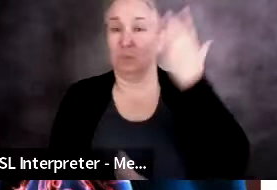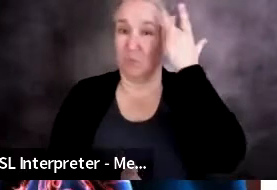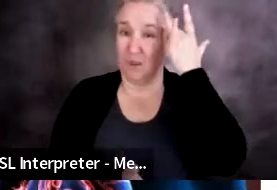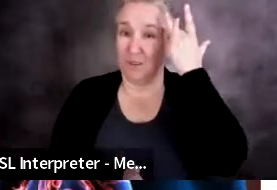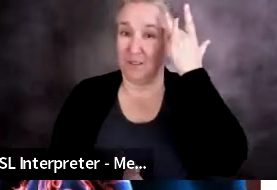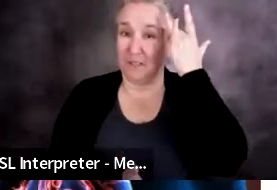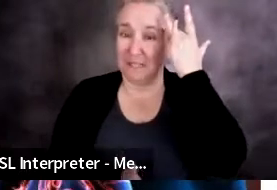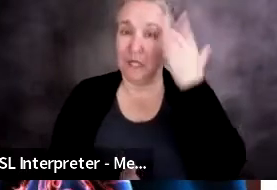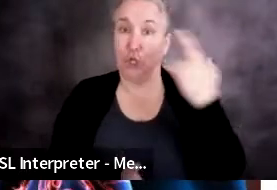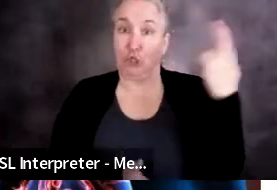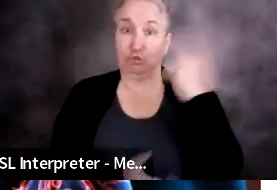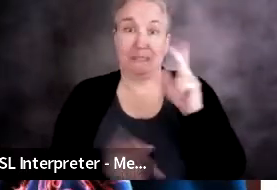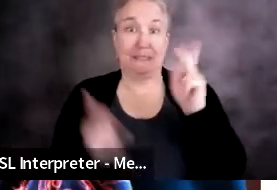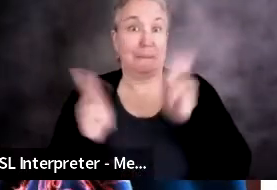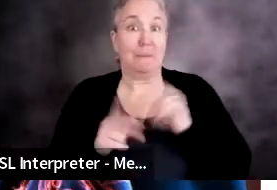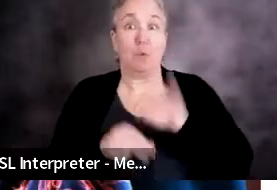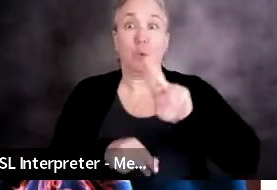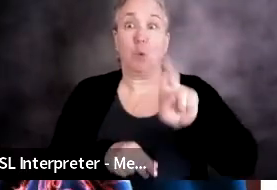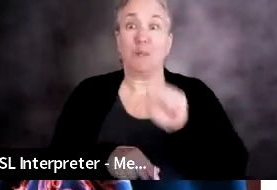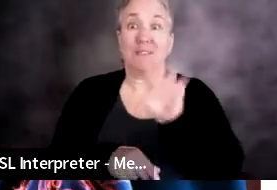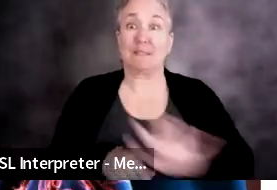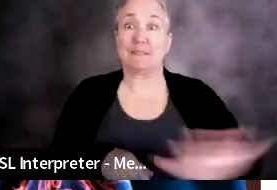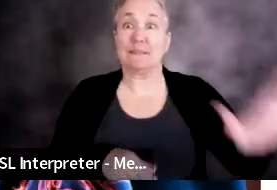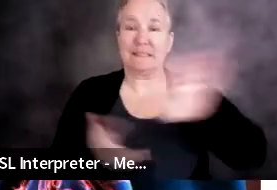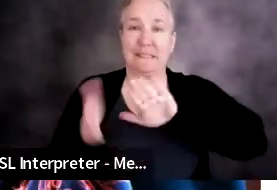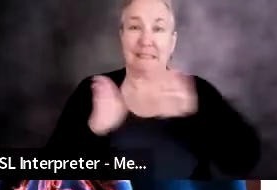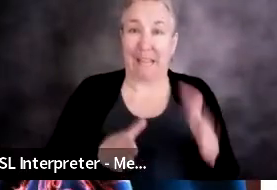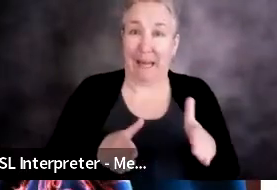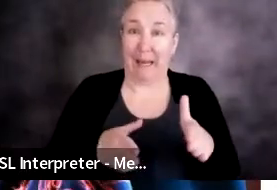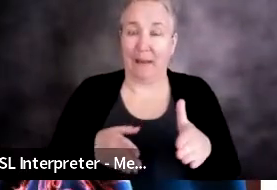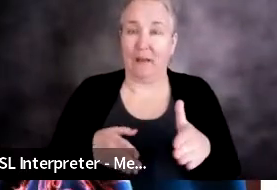of death in the US.